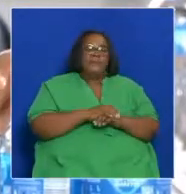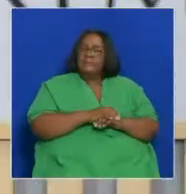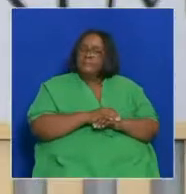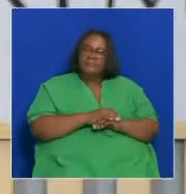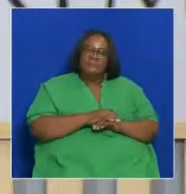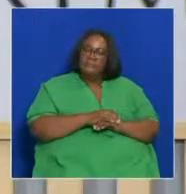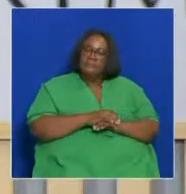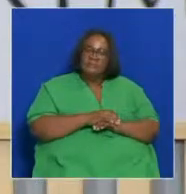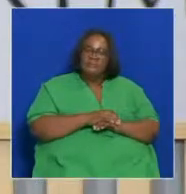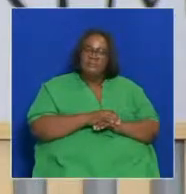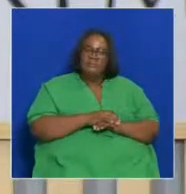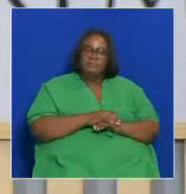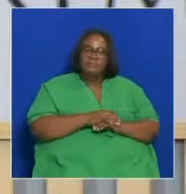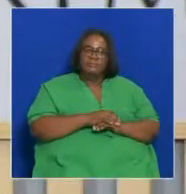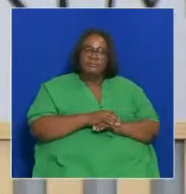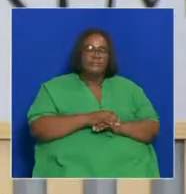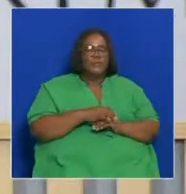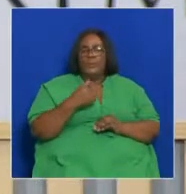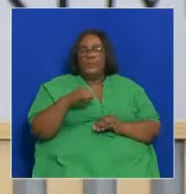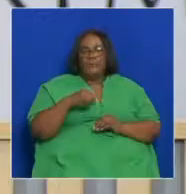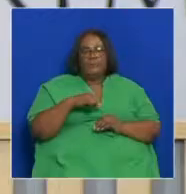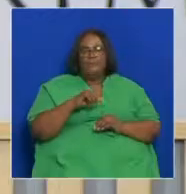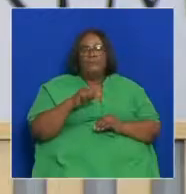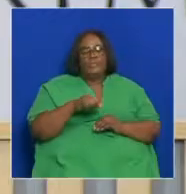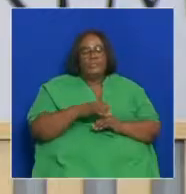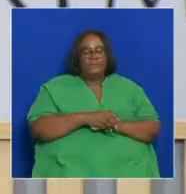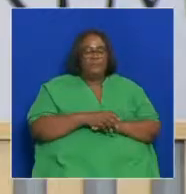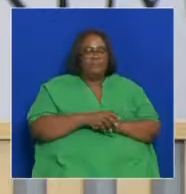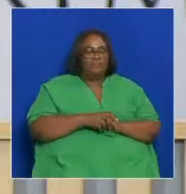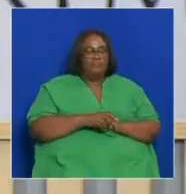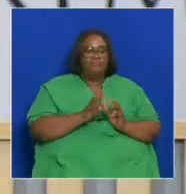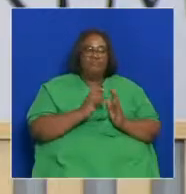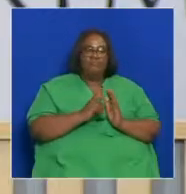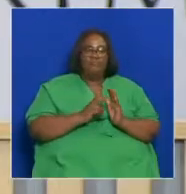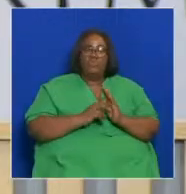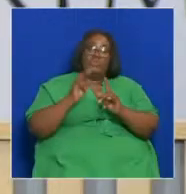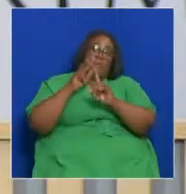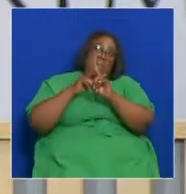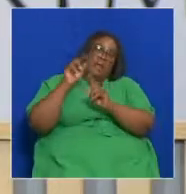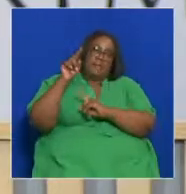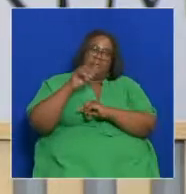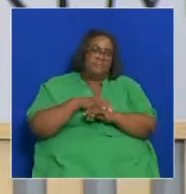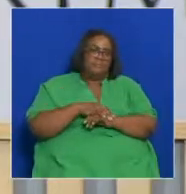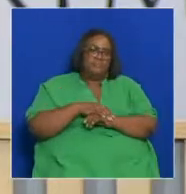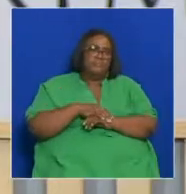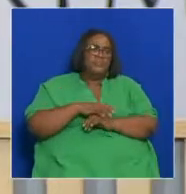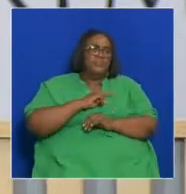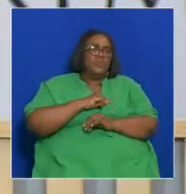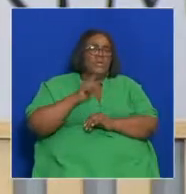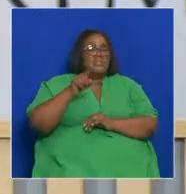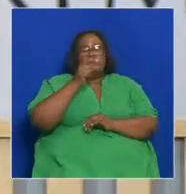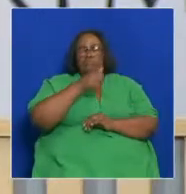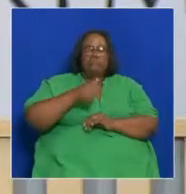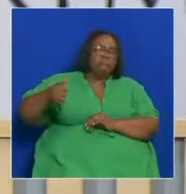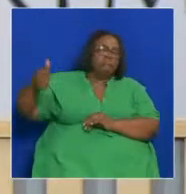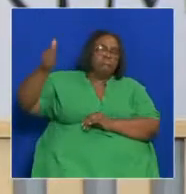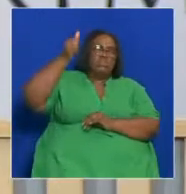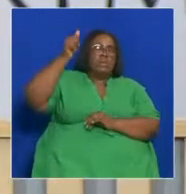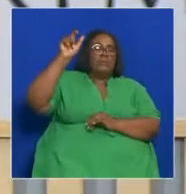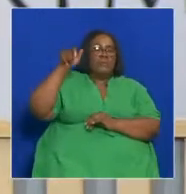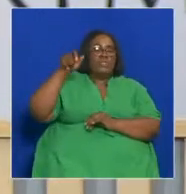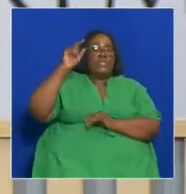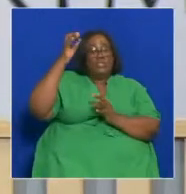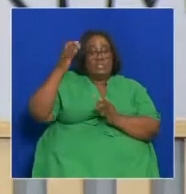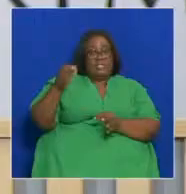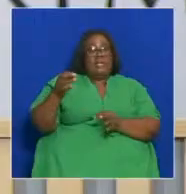Yes, it does. It does not, Commissioner, because she's the ultimate person that takes decision on all